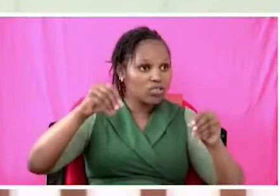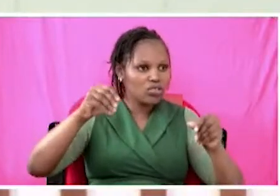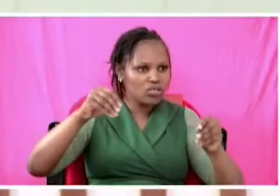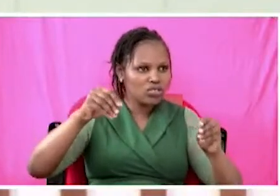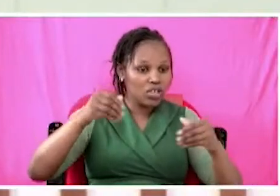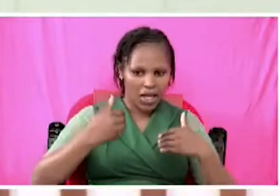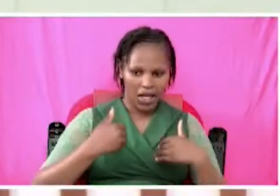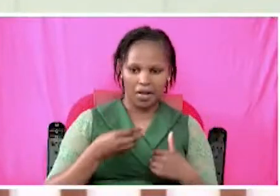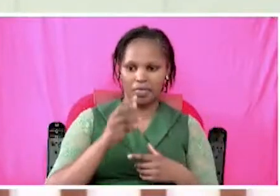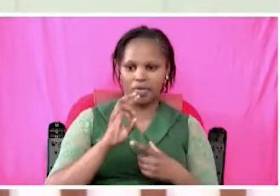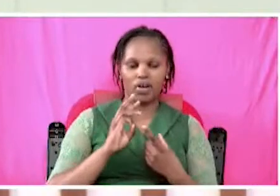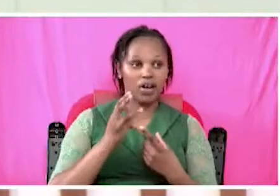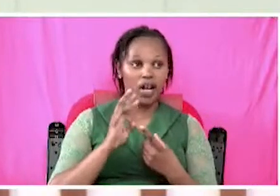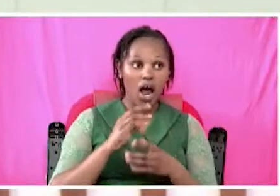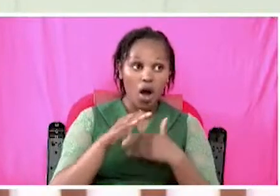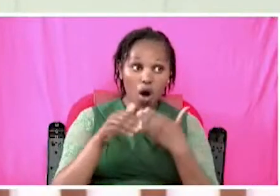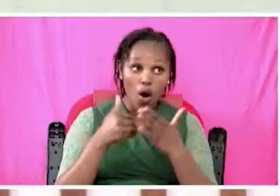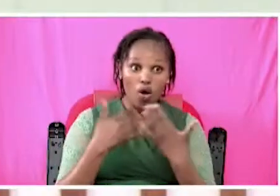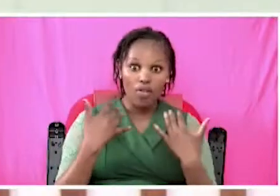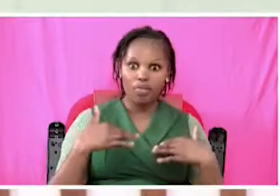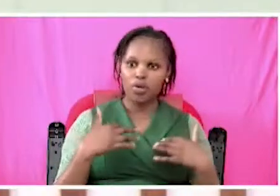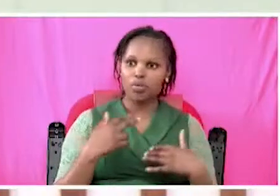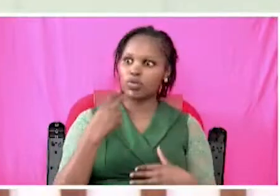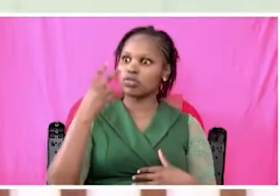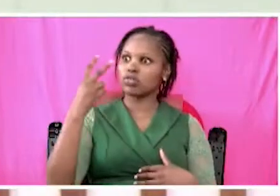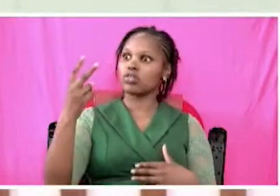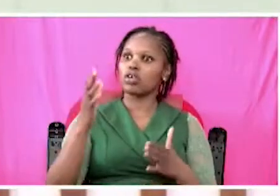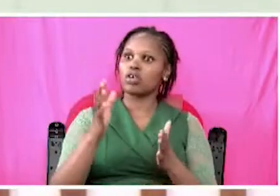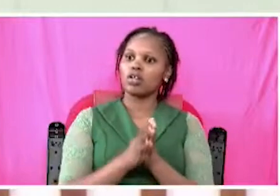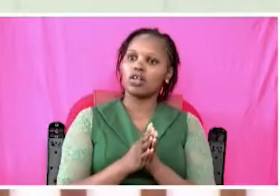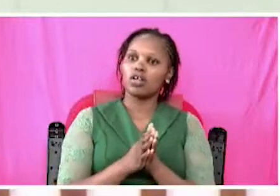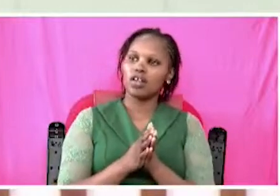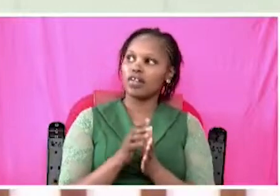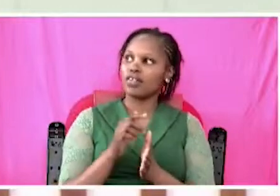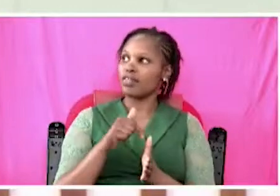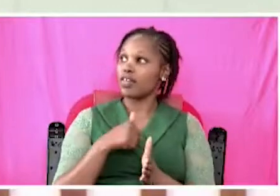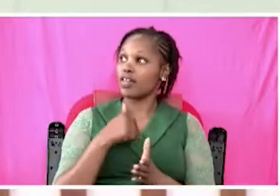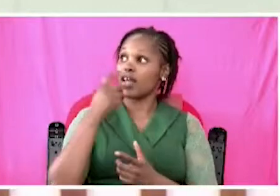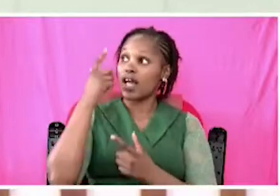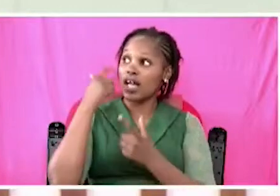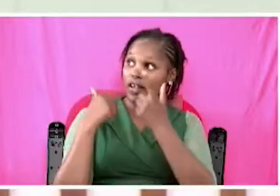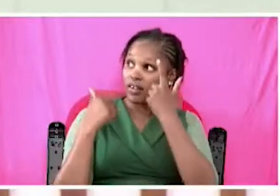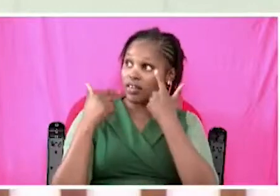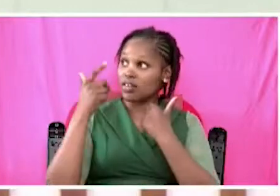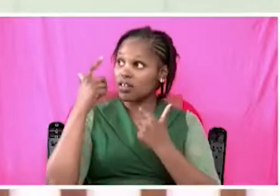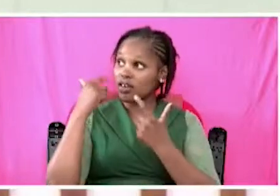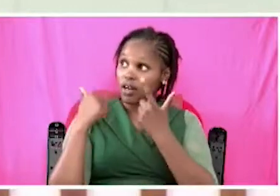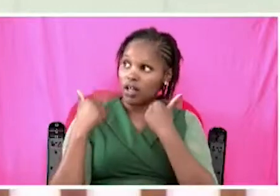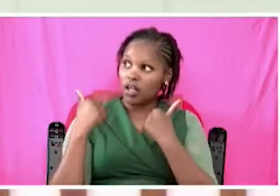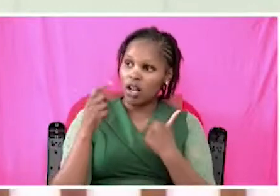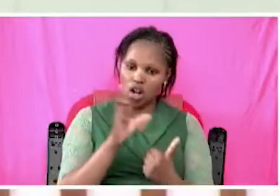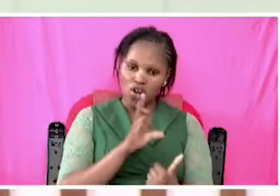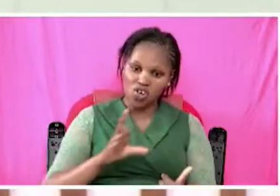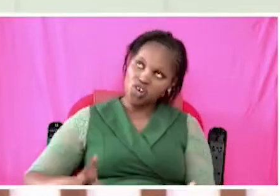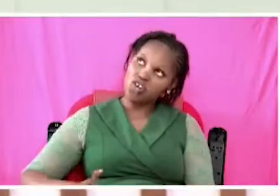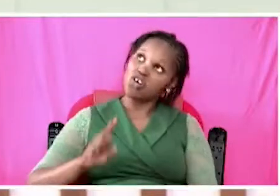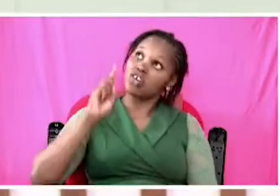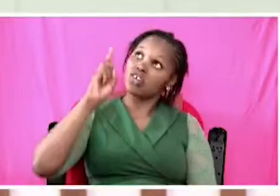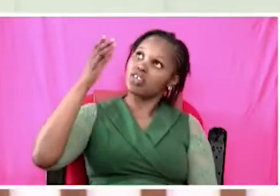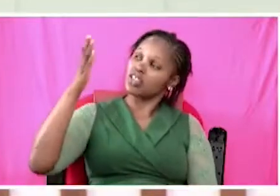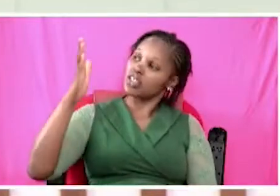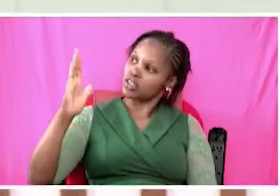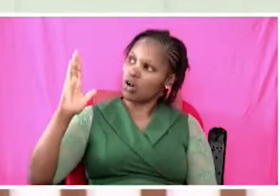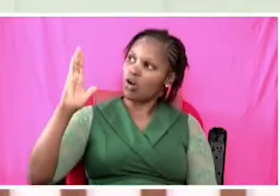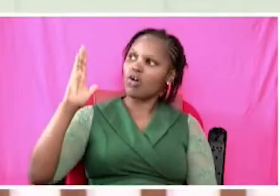trench. All the people saw this and fell prostrate and cried, the Lord, he is God. The Lord, he